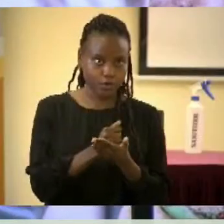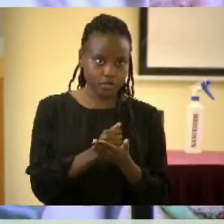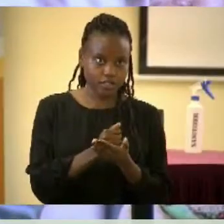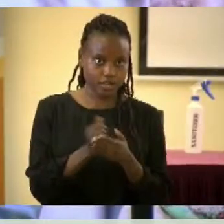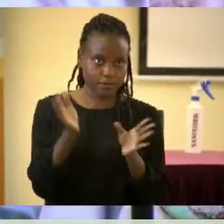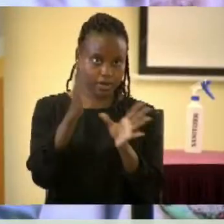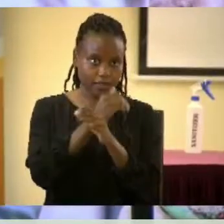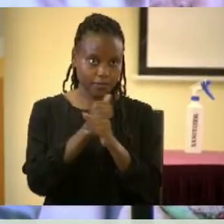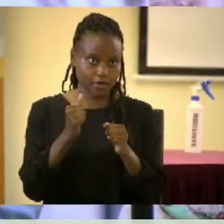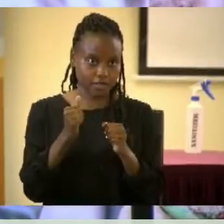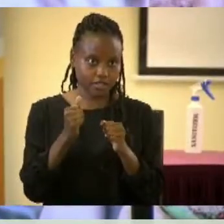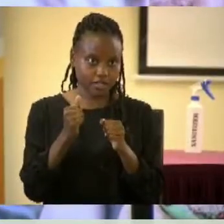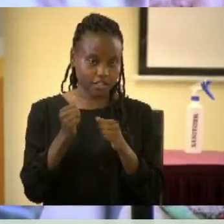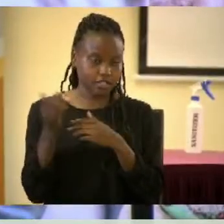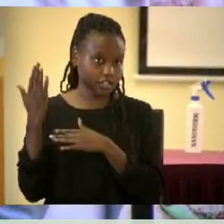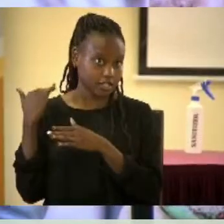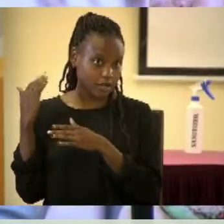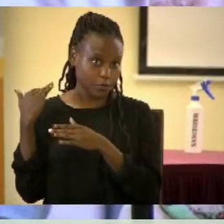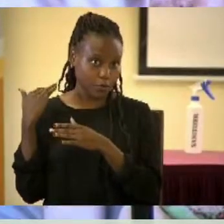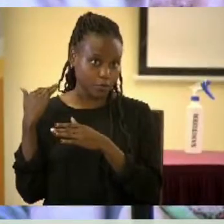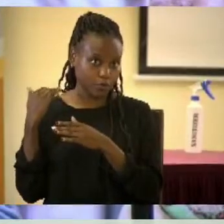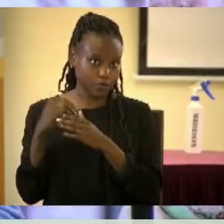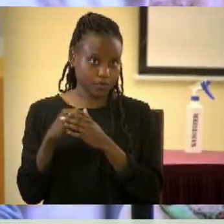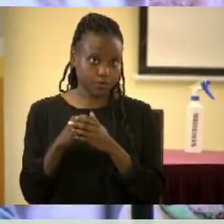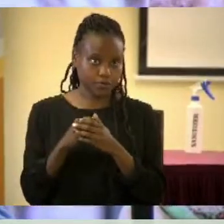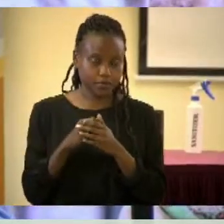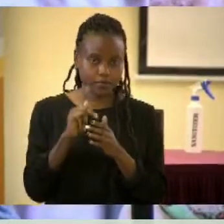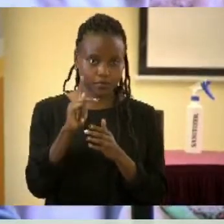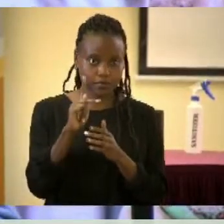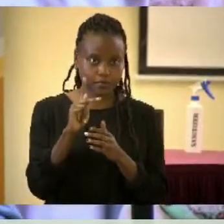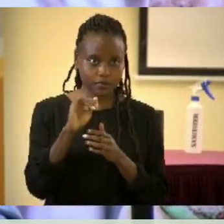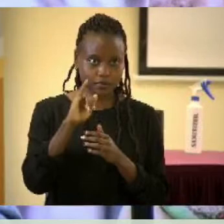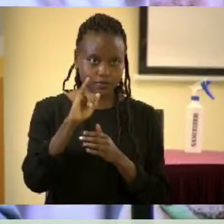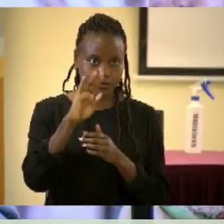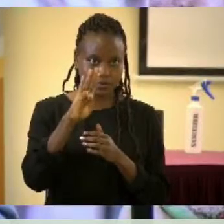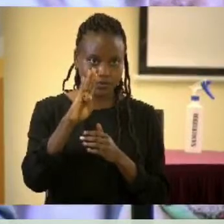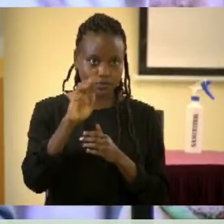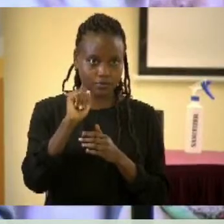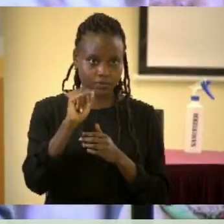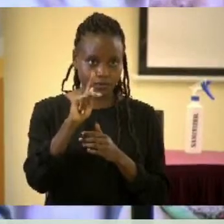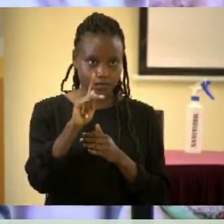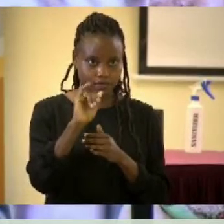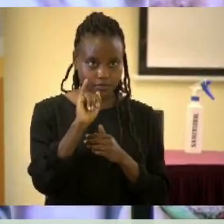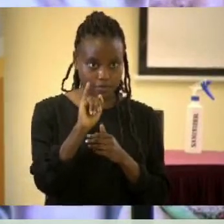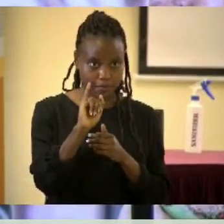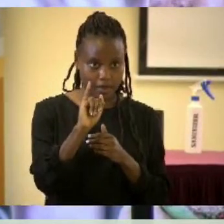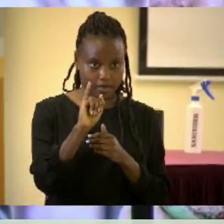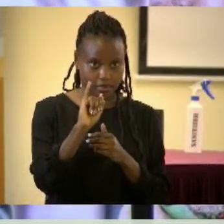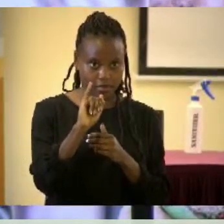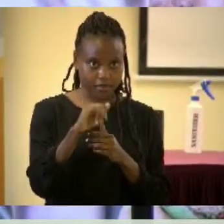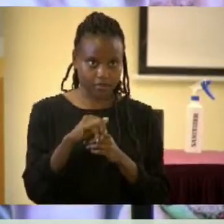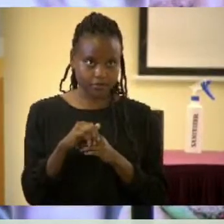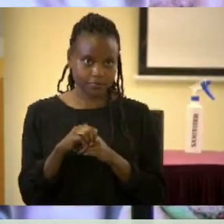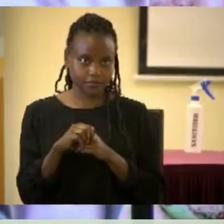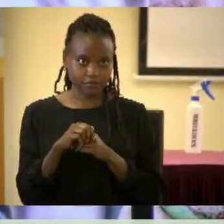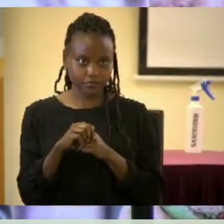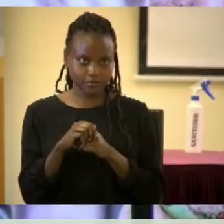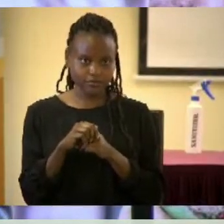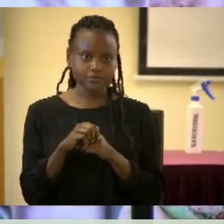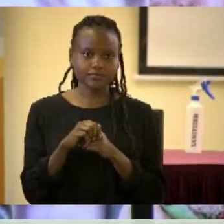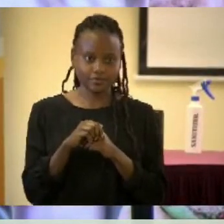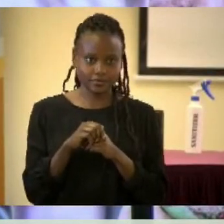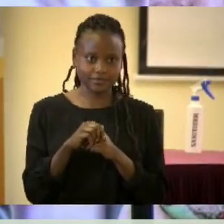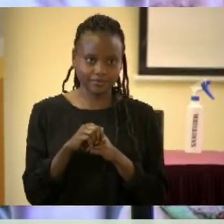President, His Excellency Mwai Kibaki, a great champion for legal aid in